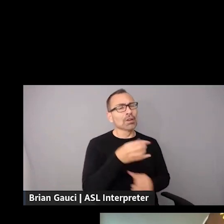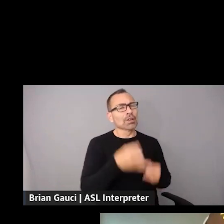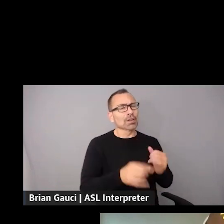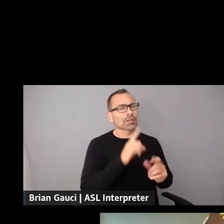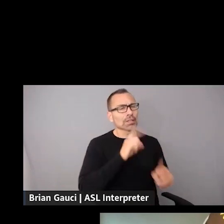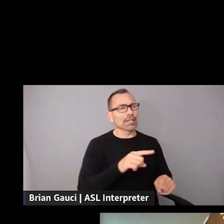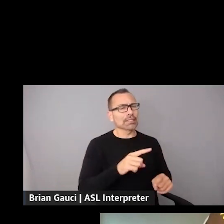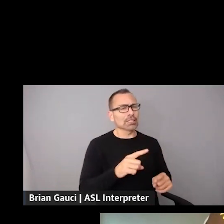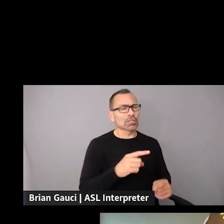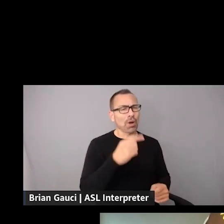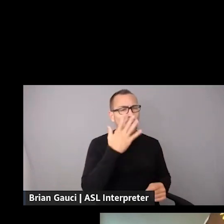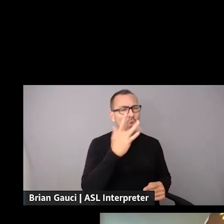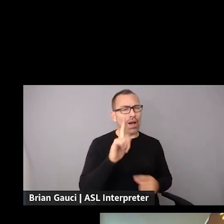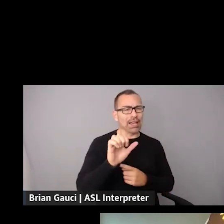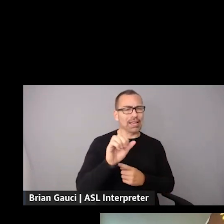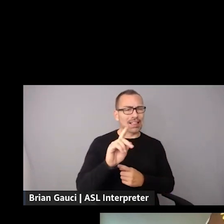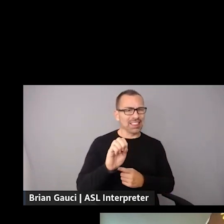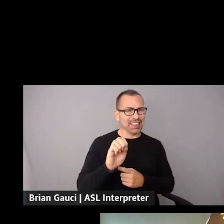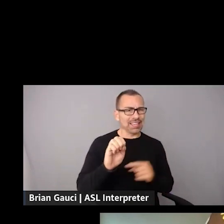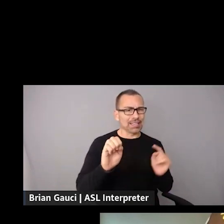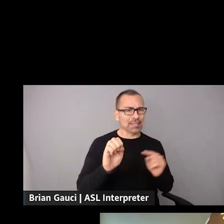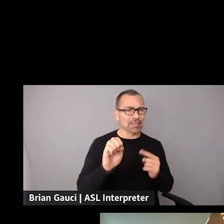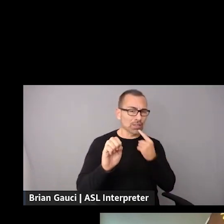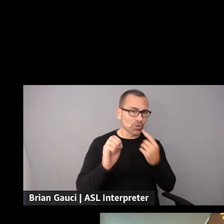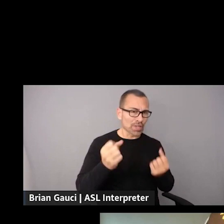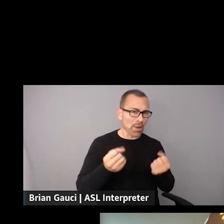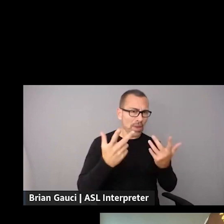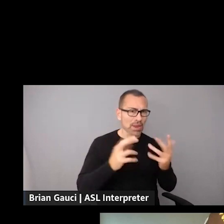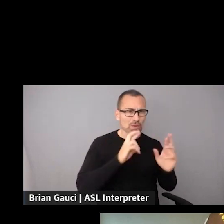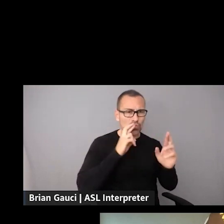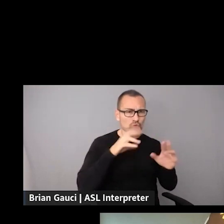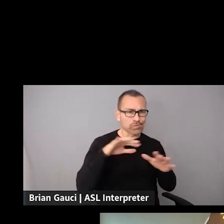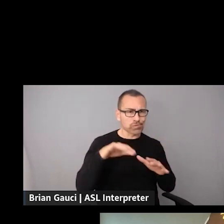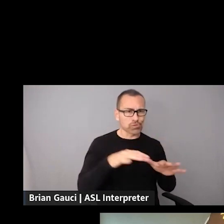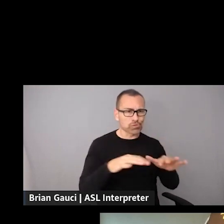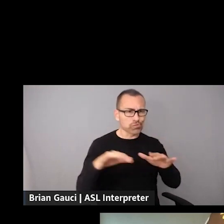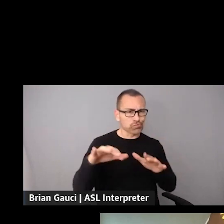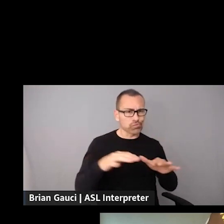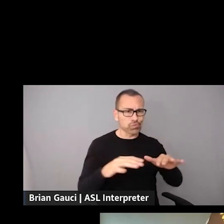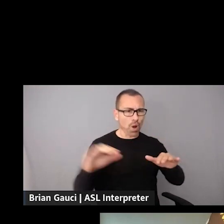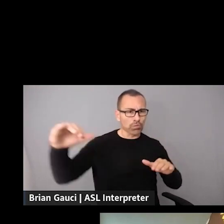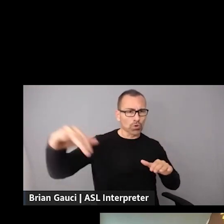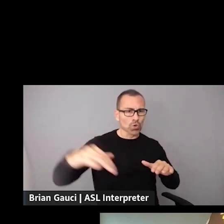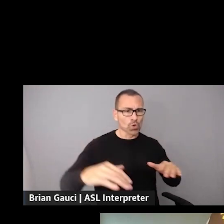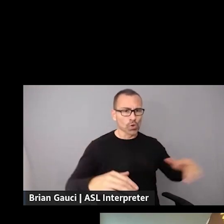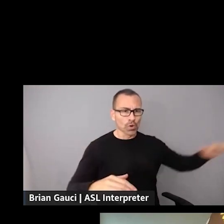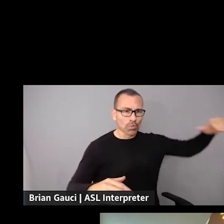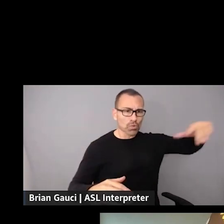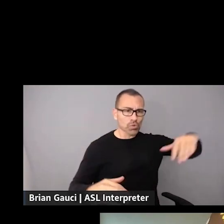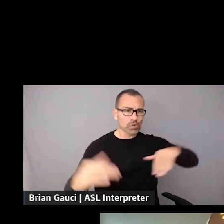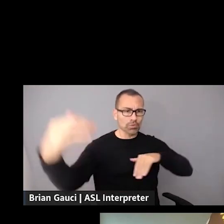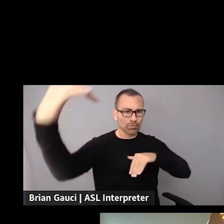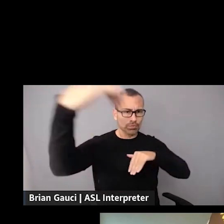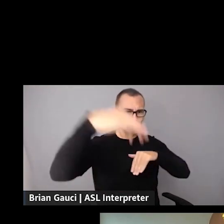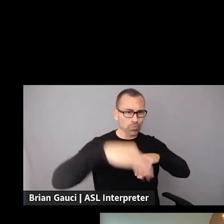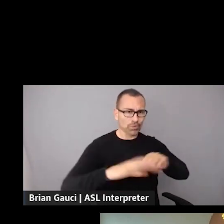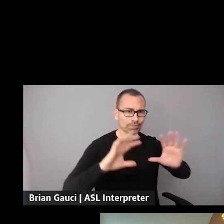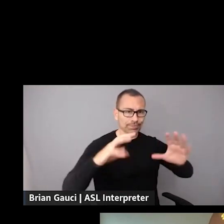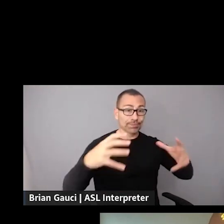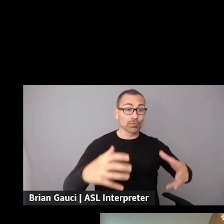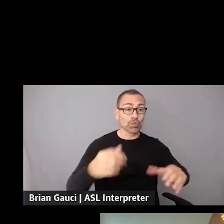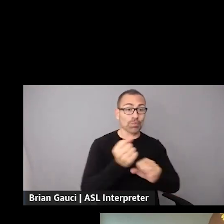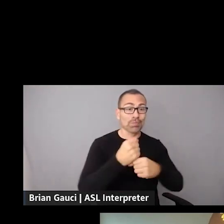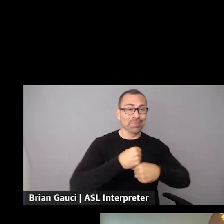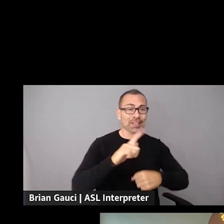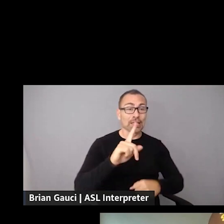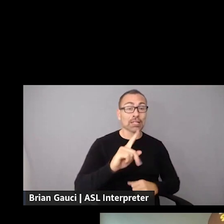why lake, and I liked how you said a bunch of rivers, a bunch of sources of data coming together to form that lake. So